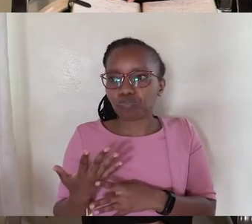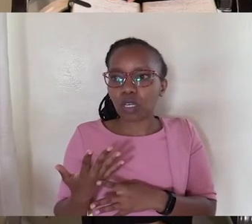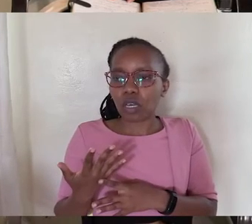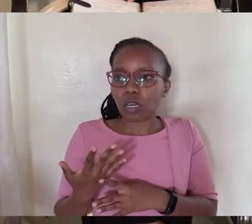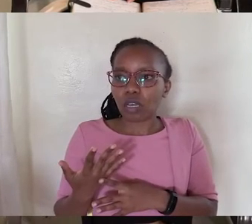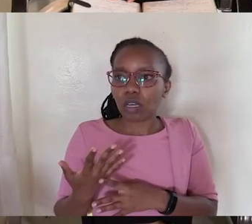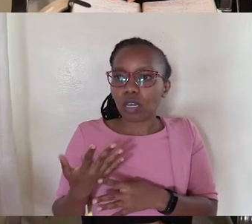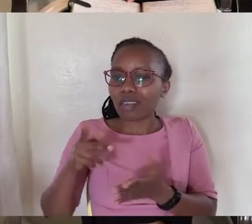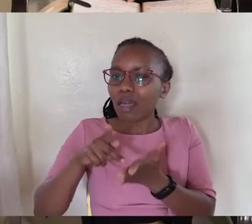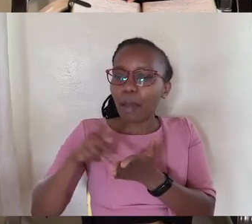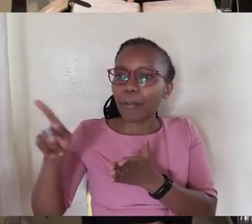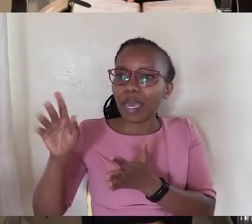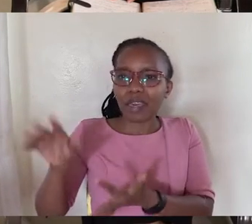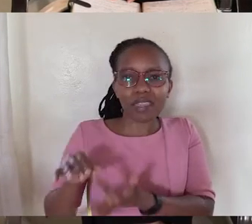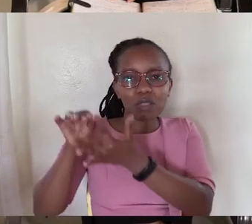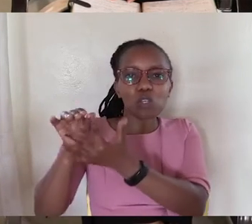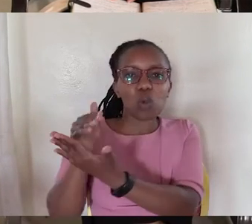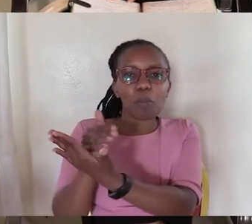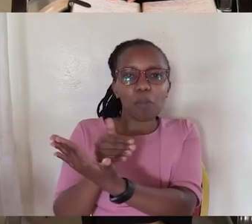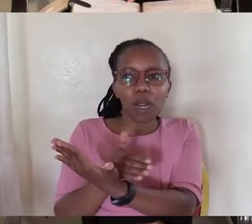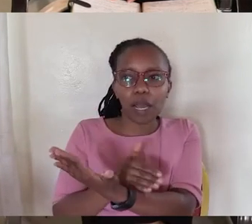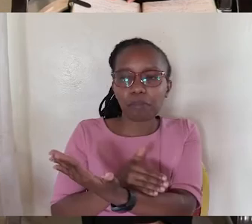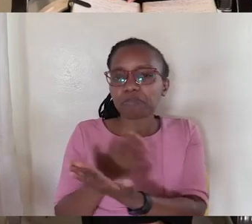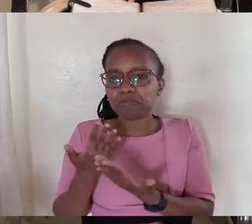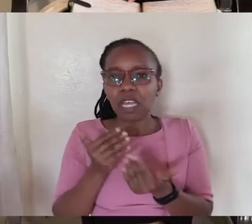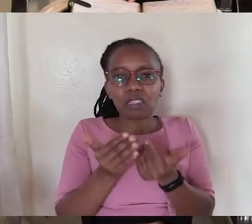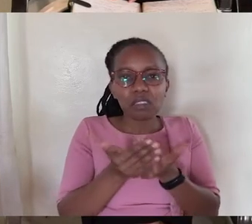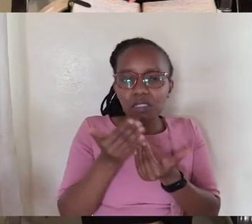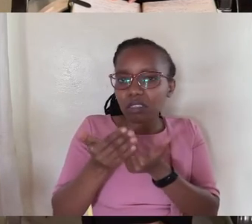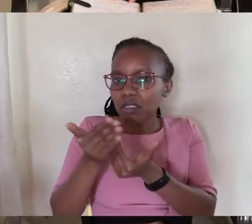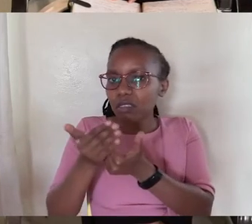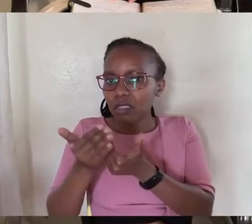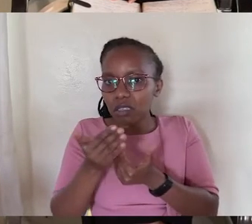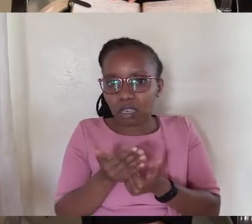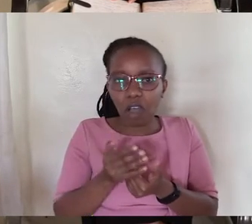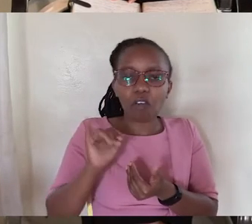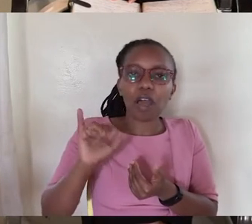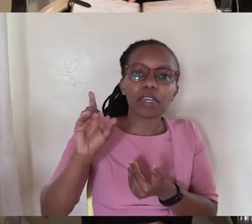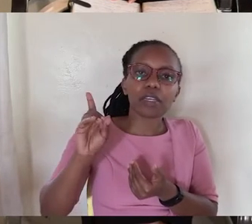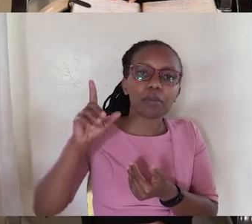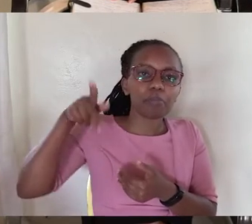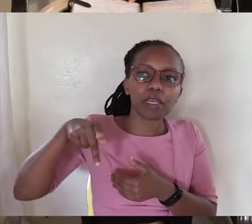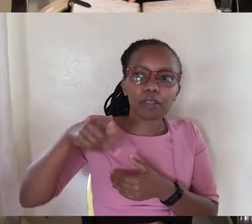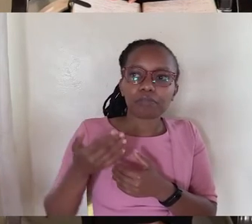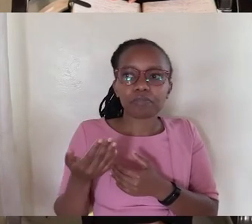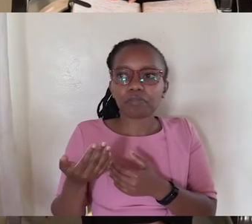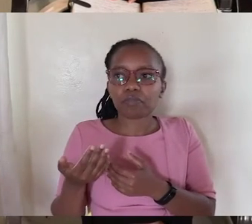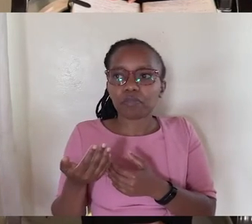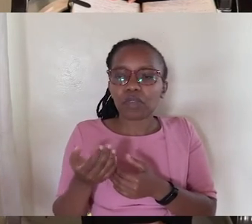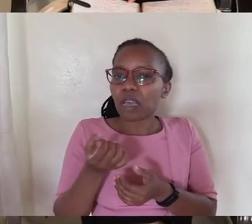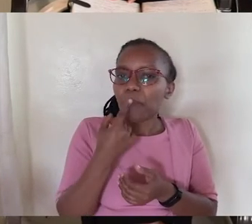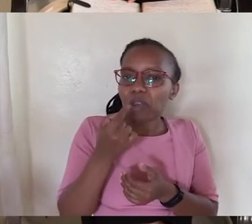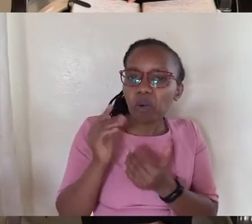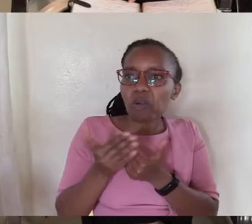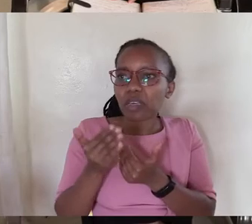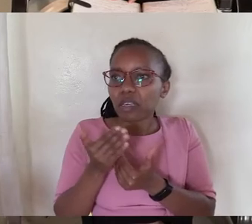people. The special programs had taken care of most of the IDPs, had been resettled, medical care had been given,